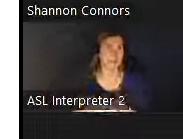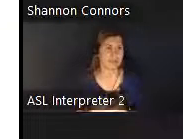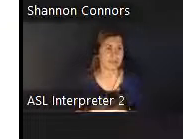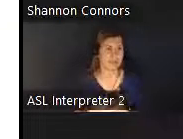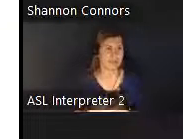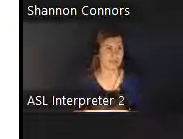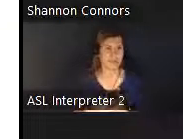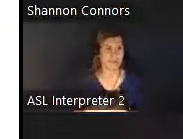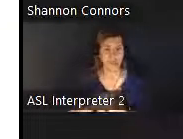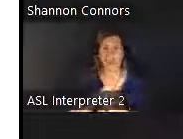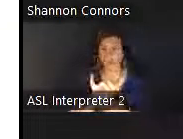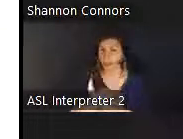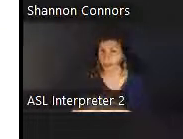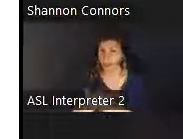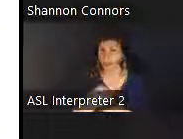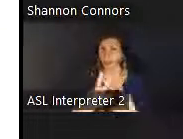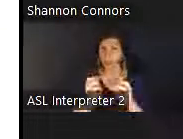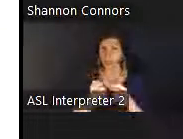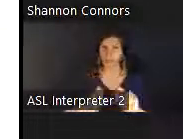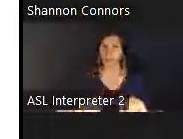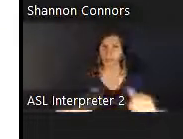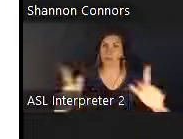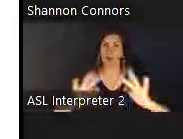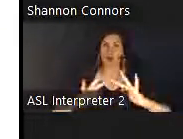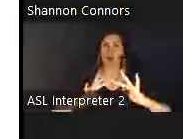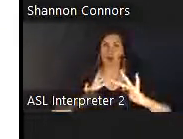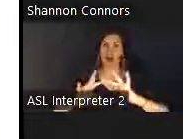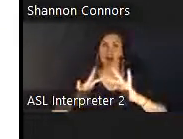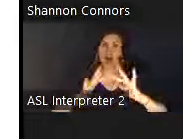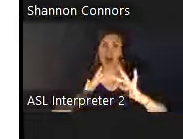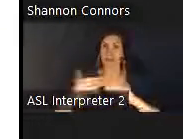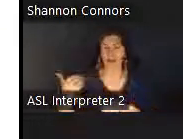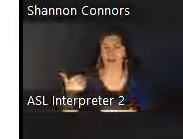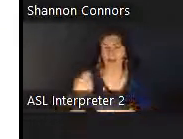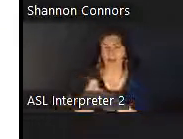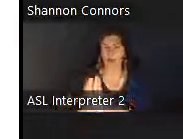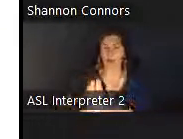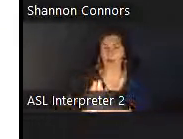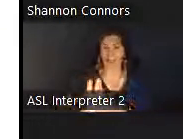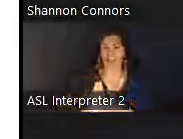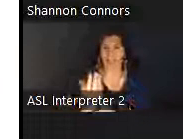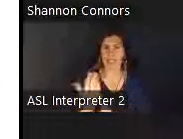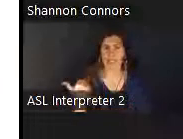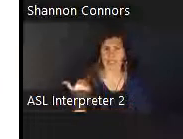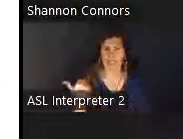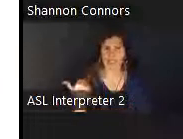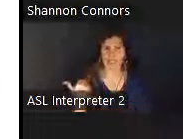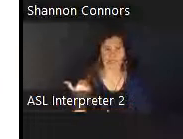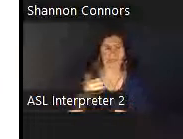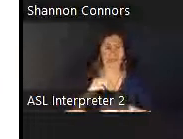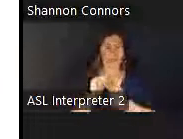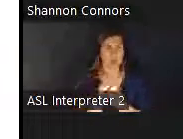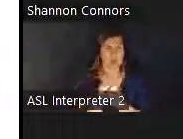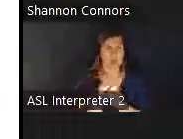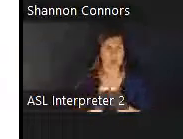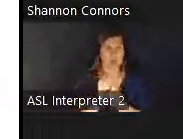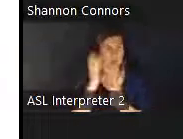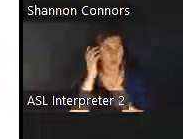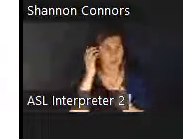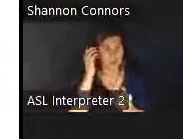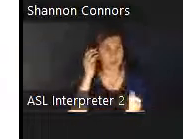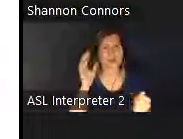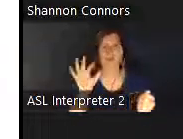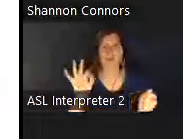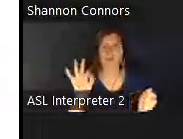online national class over the spring in partnership with the Association of Fish and Wildlife